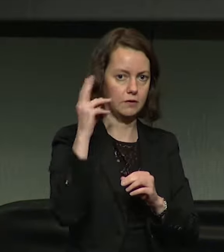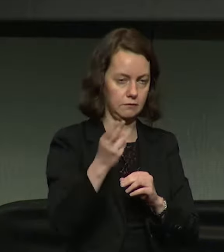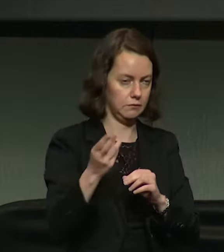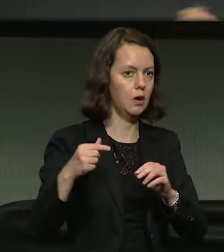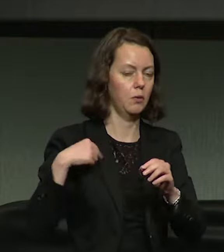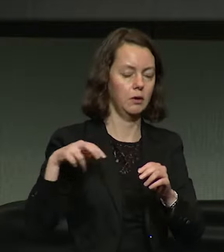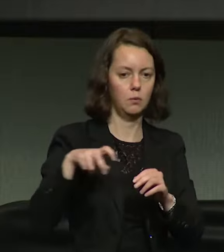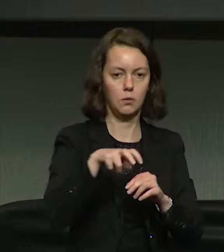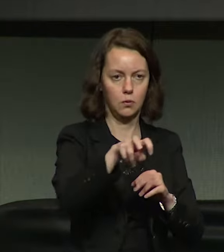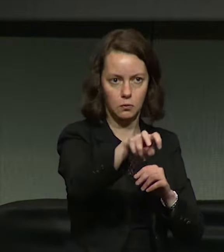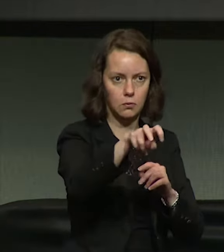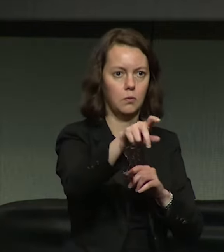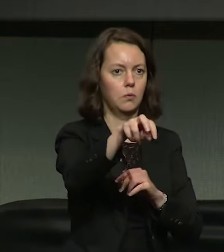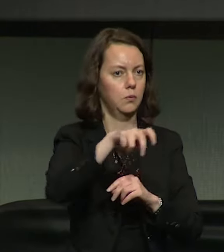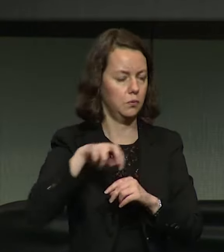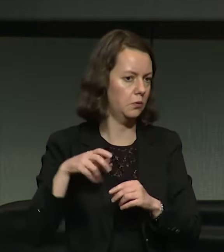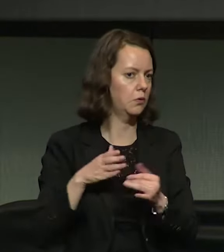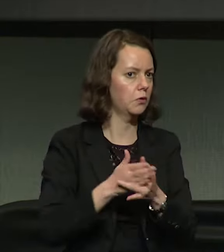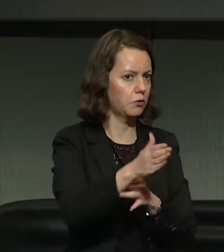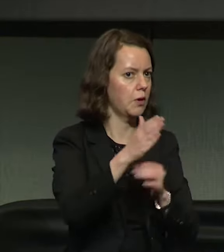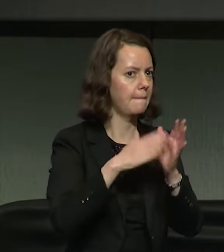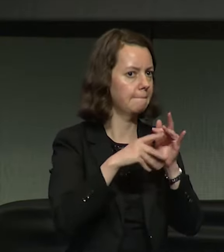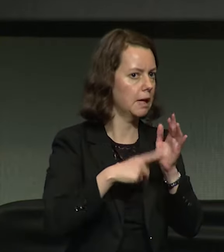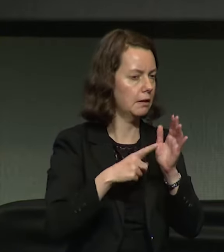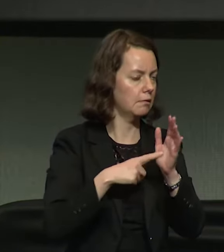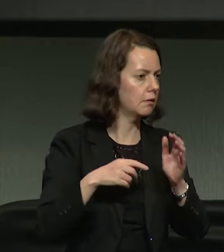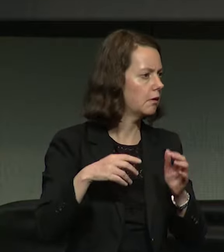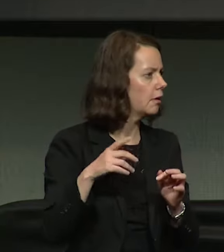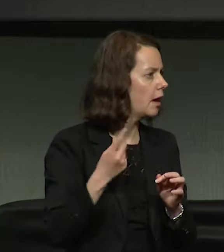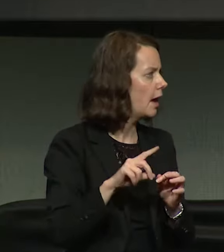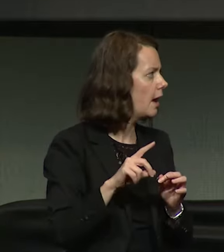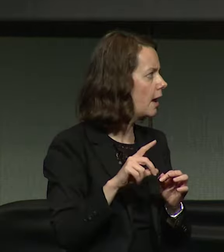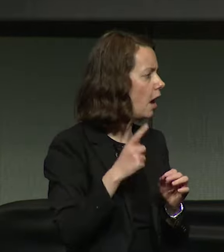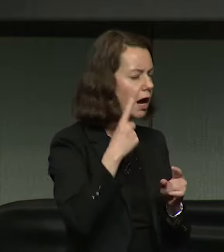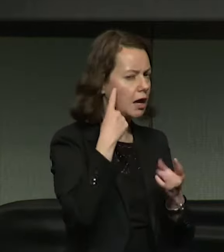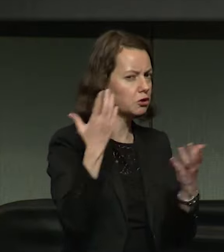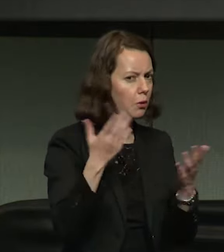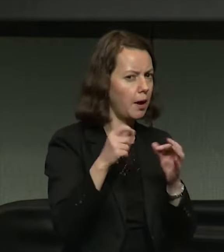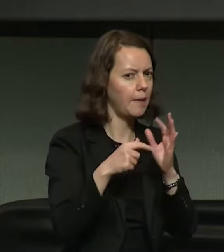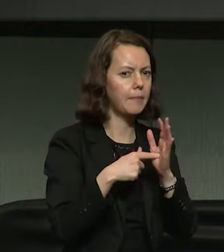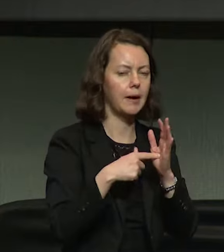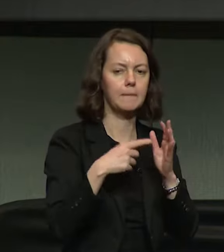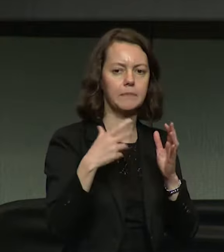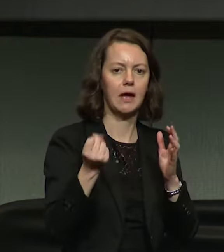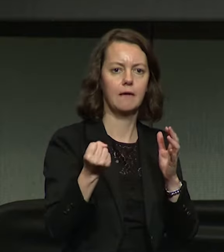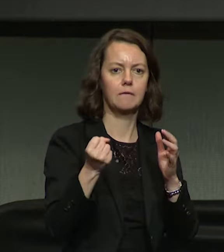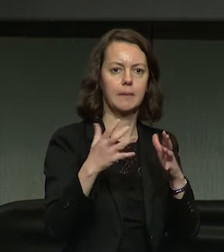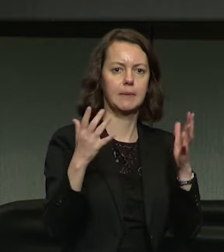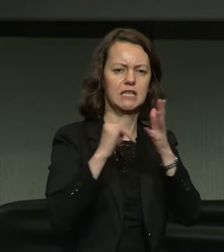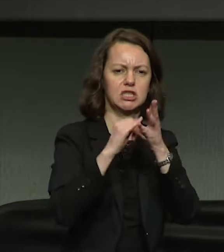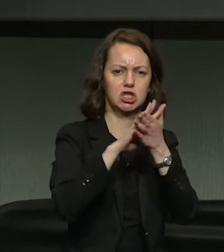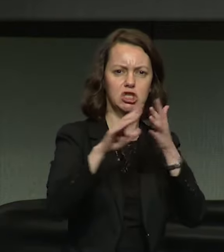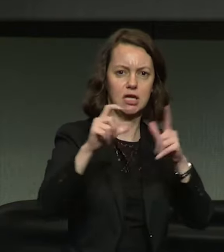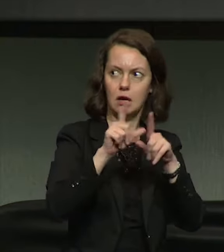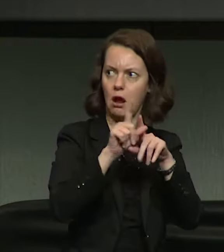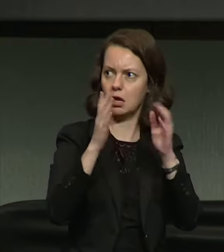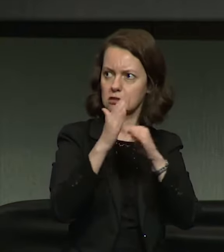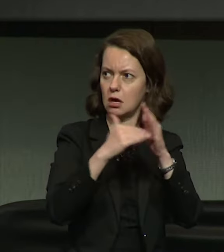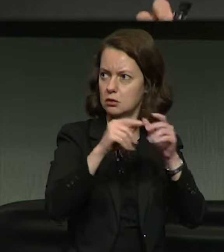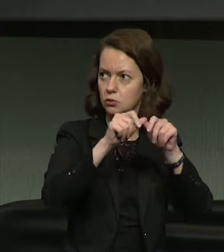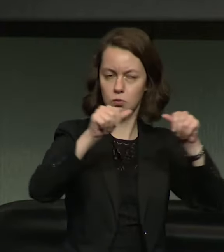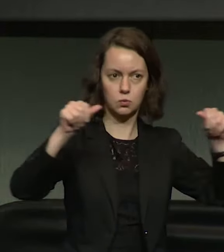school and on our way home. And sometimes if we're bored, I can't quite point it out to you, but there are some big sheds, as big as this room and